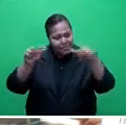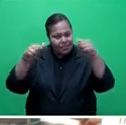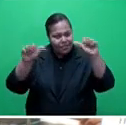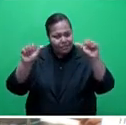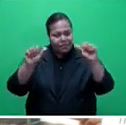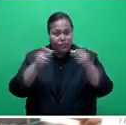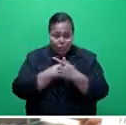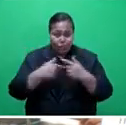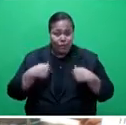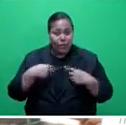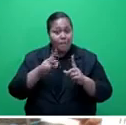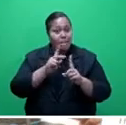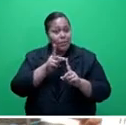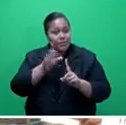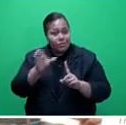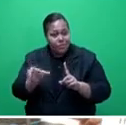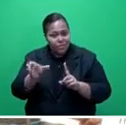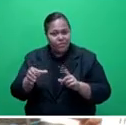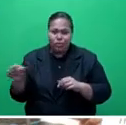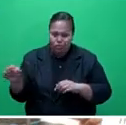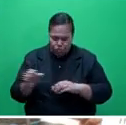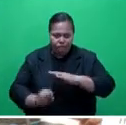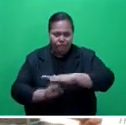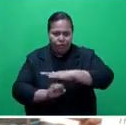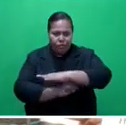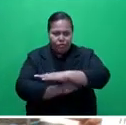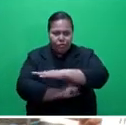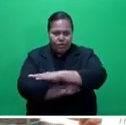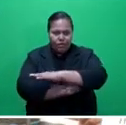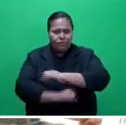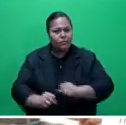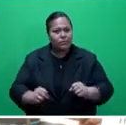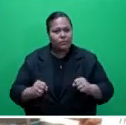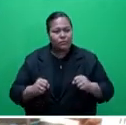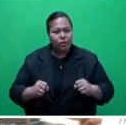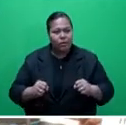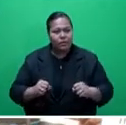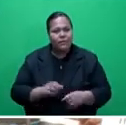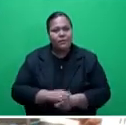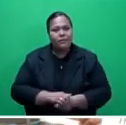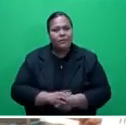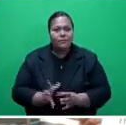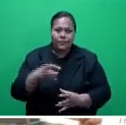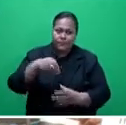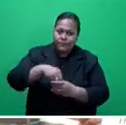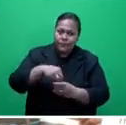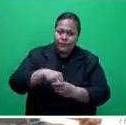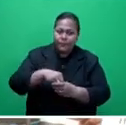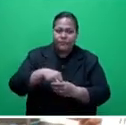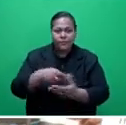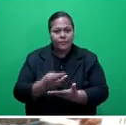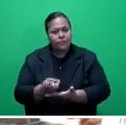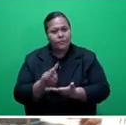politicians should lay the foundations for a strong and inclusive recovery.